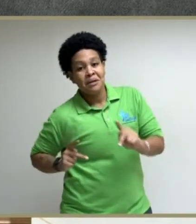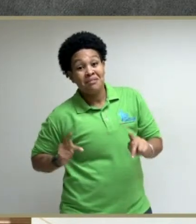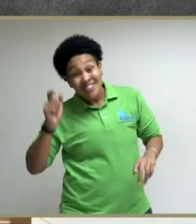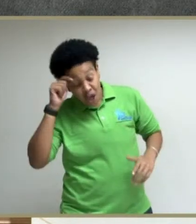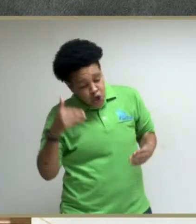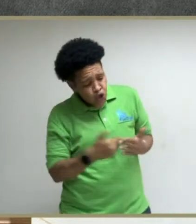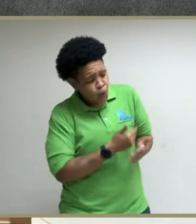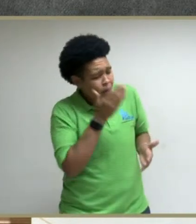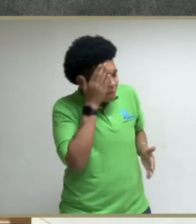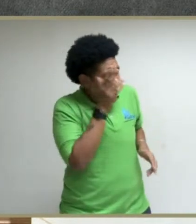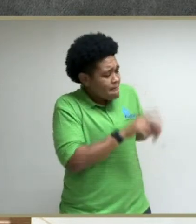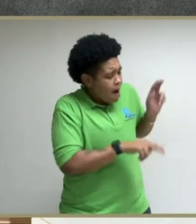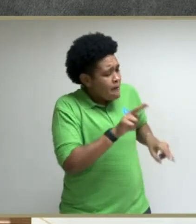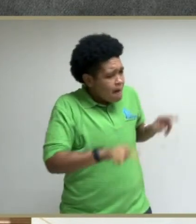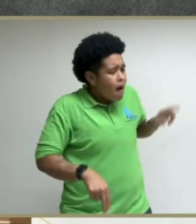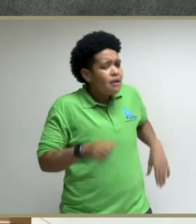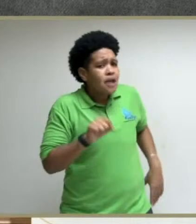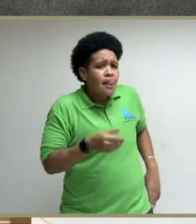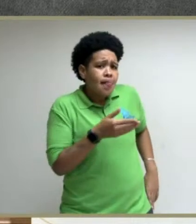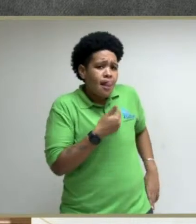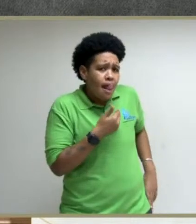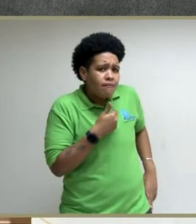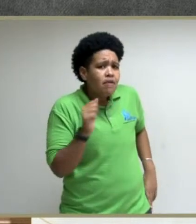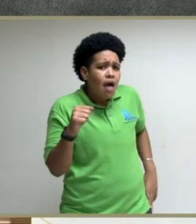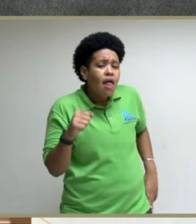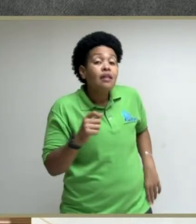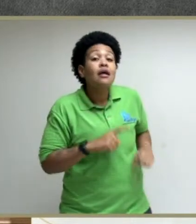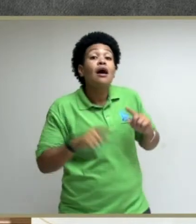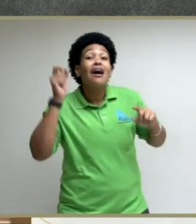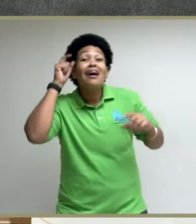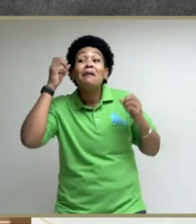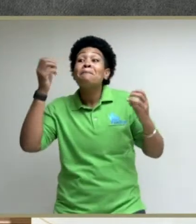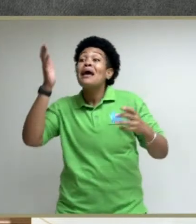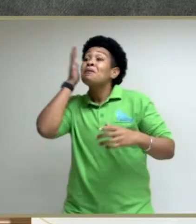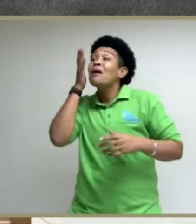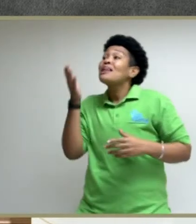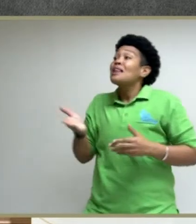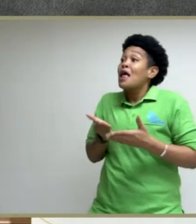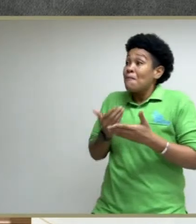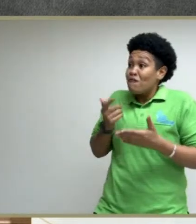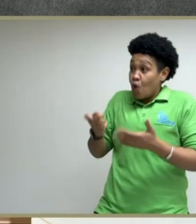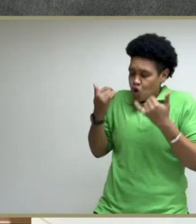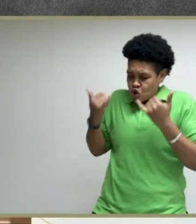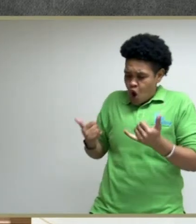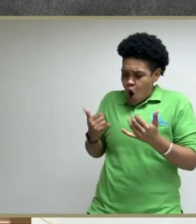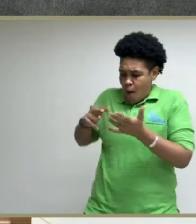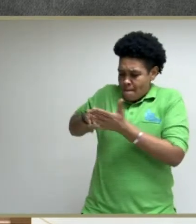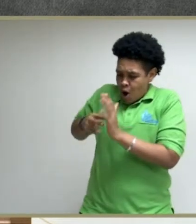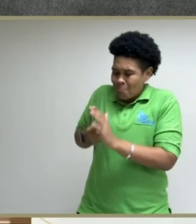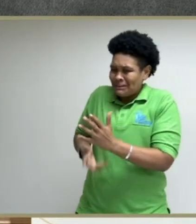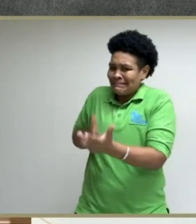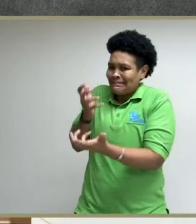beds, many of the beds would have been beds that were there before that are now being purposed for